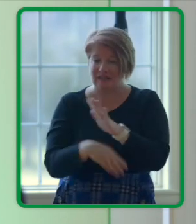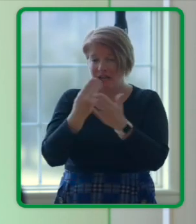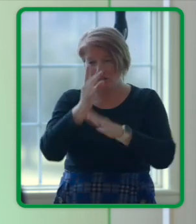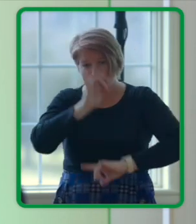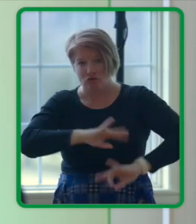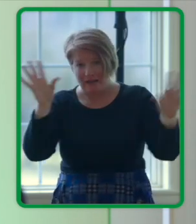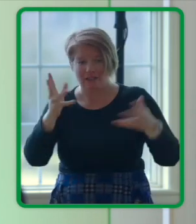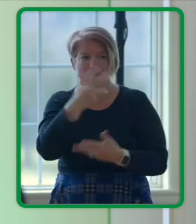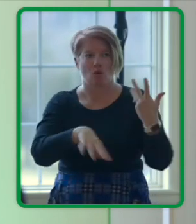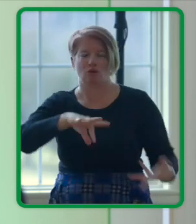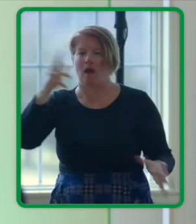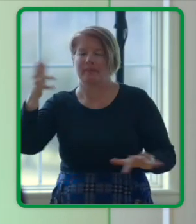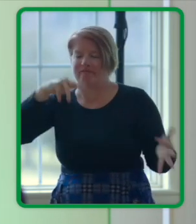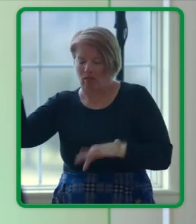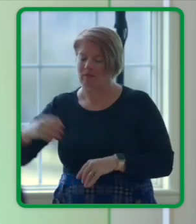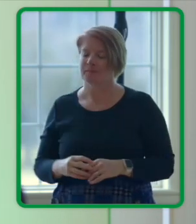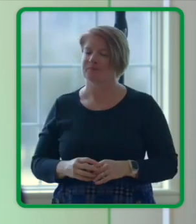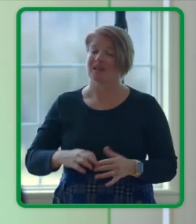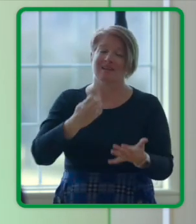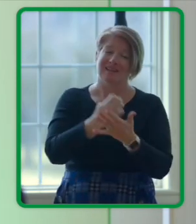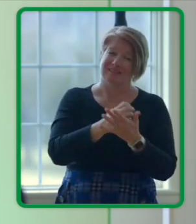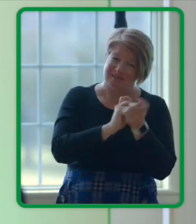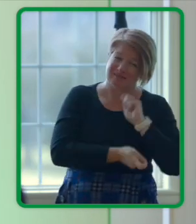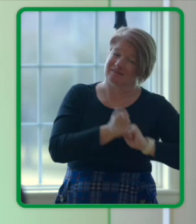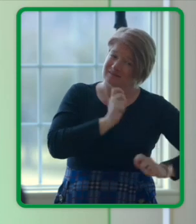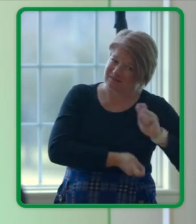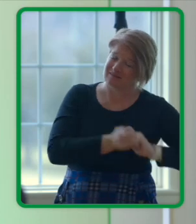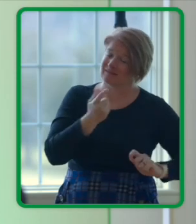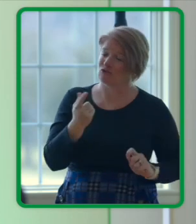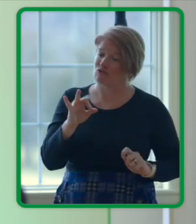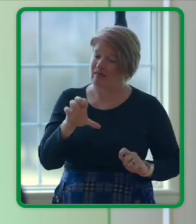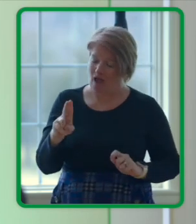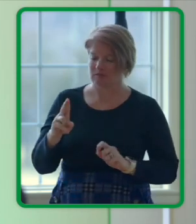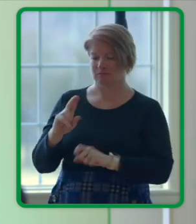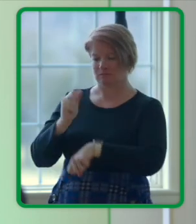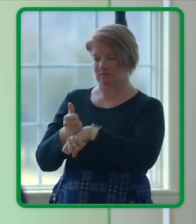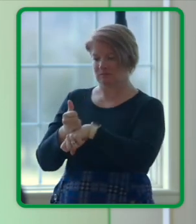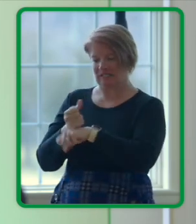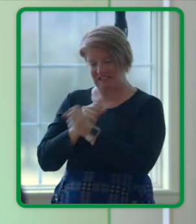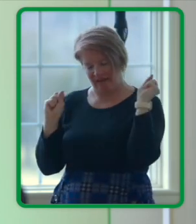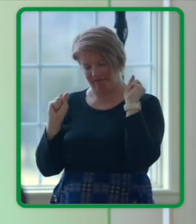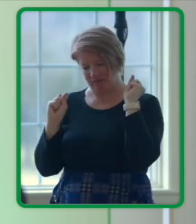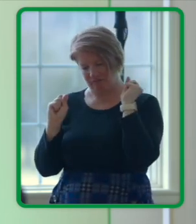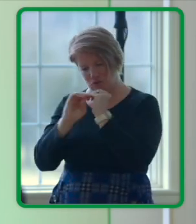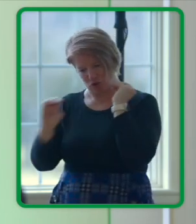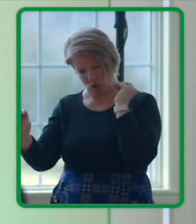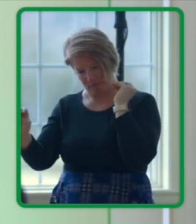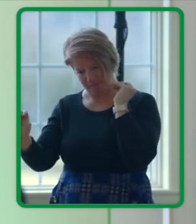social upheaval. Through an ever-changing economic landscape, Greylock remains a safe, sound, and secure financial